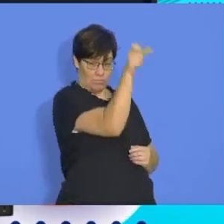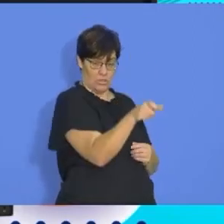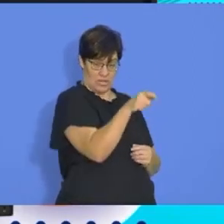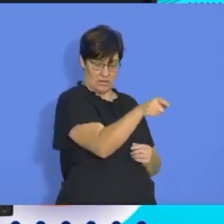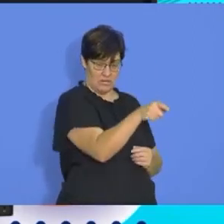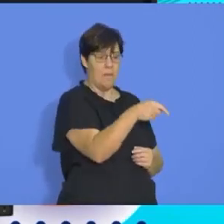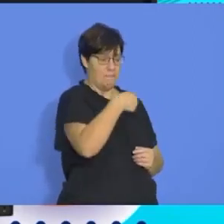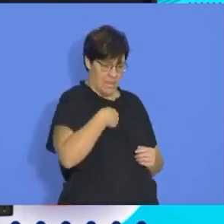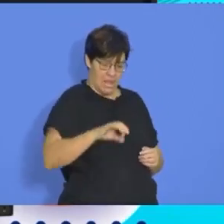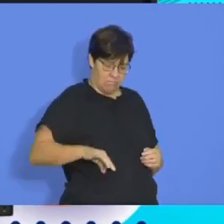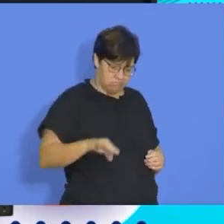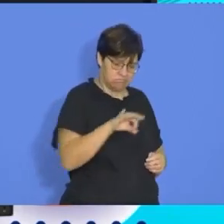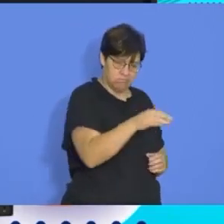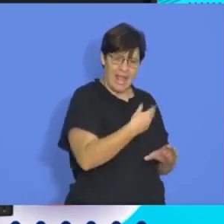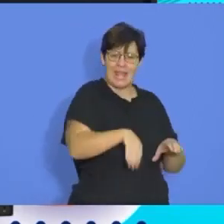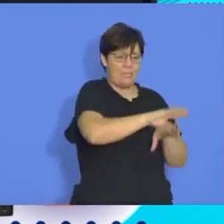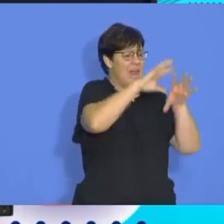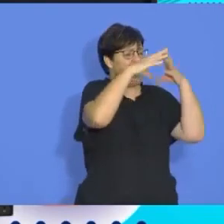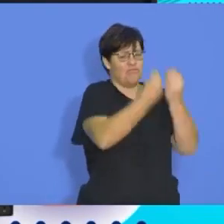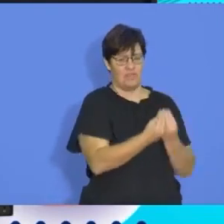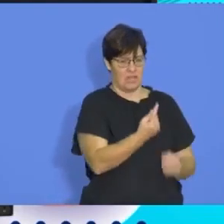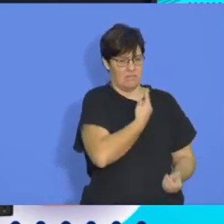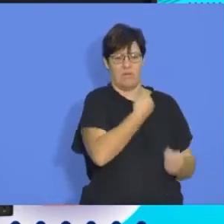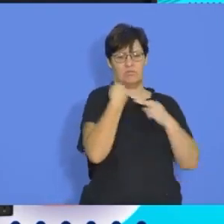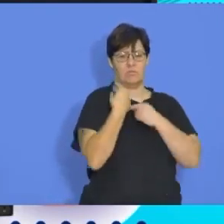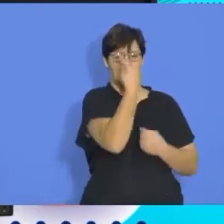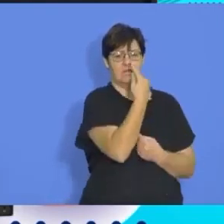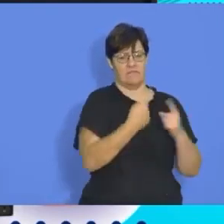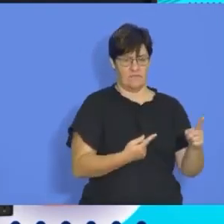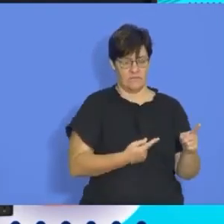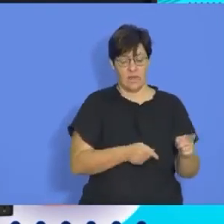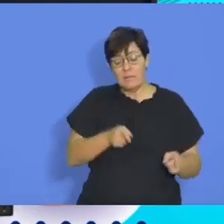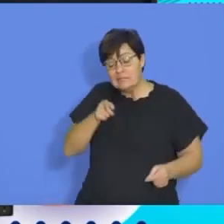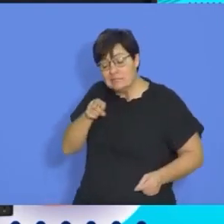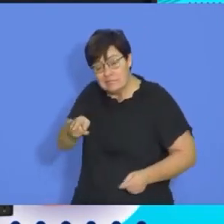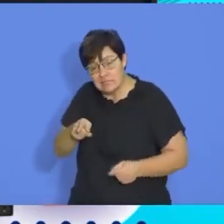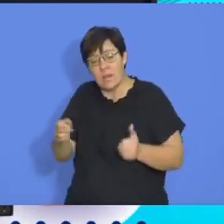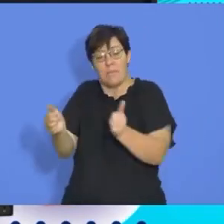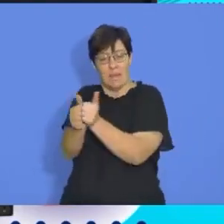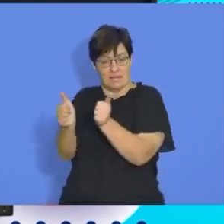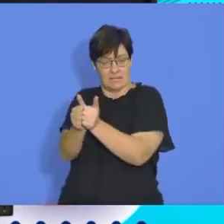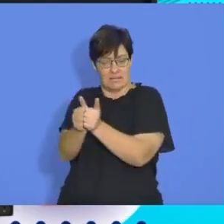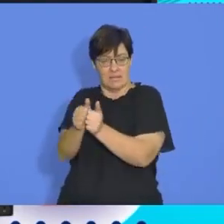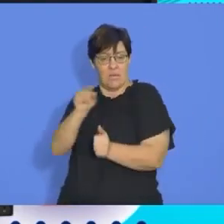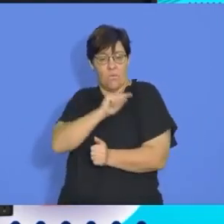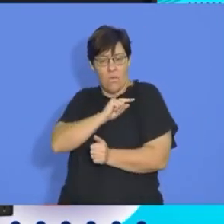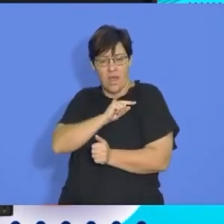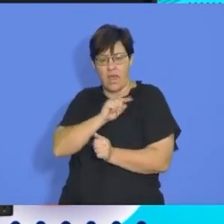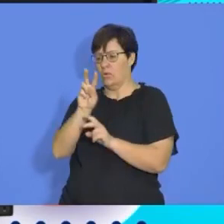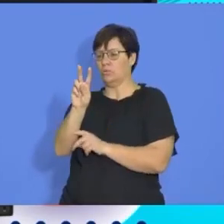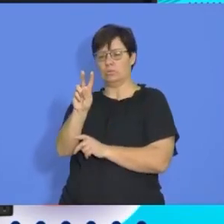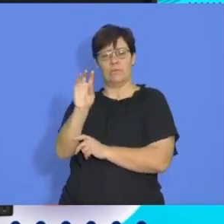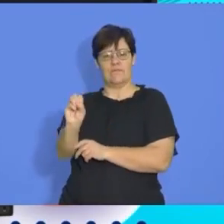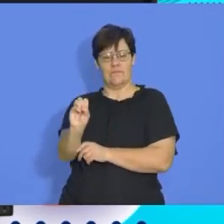owner contributing all the capital, and in a partnership, however, because you've got two